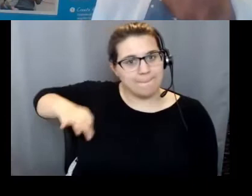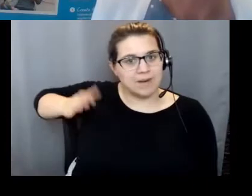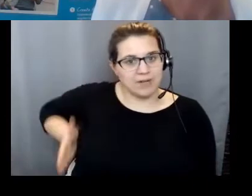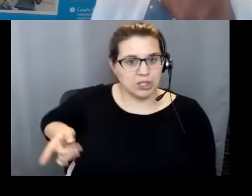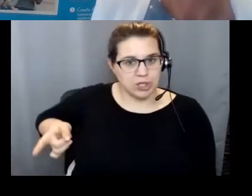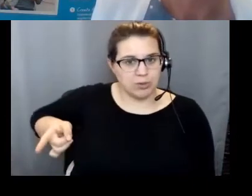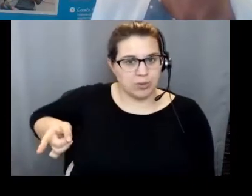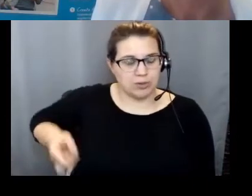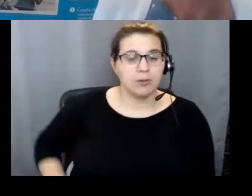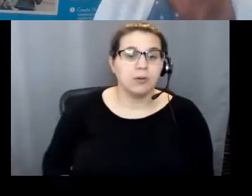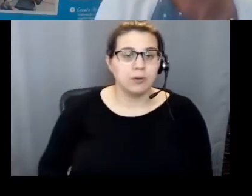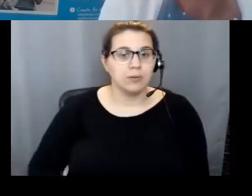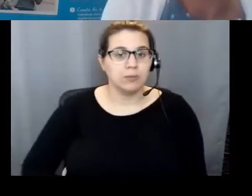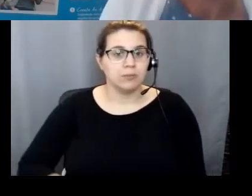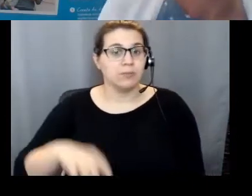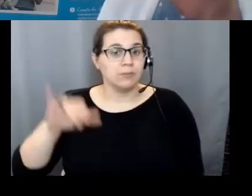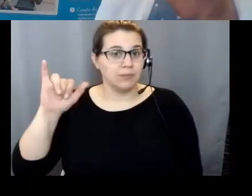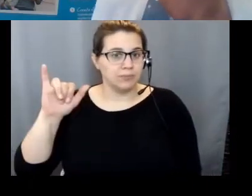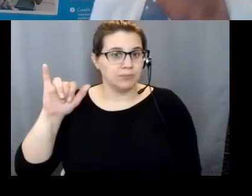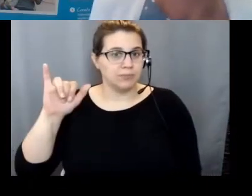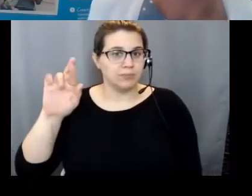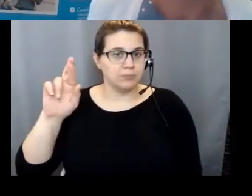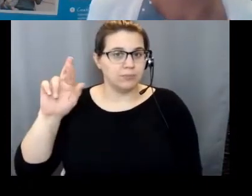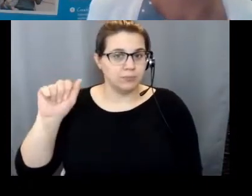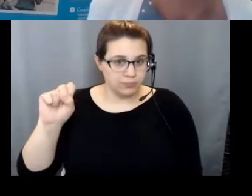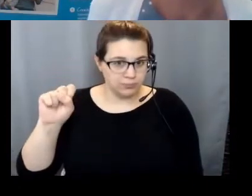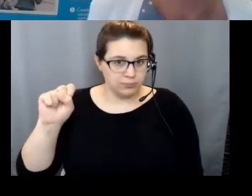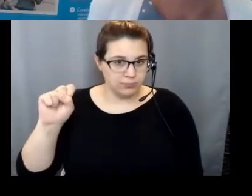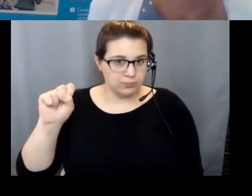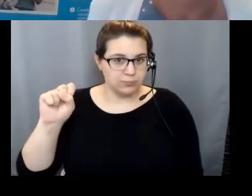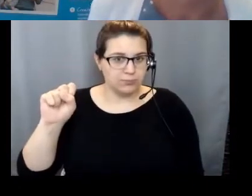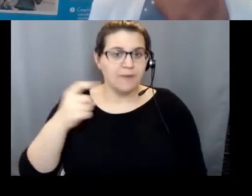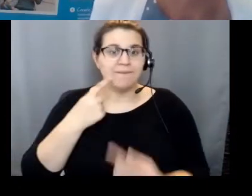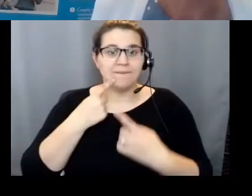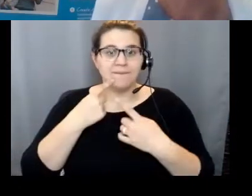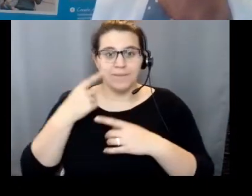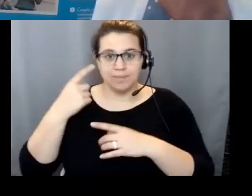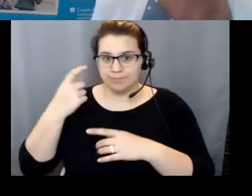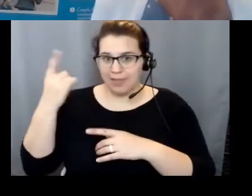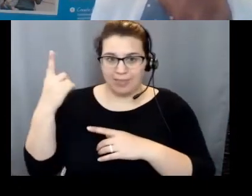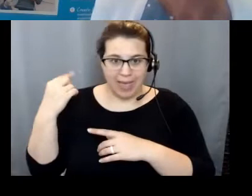So as per the IRS final regs that were published in November of